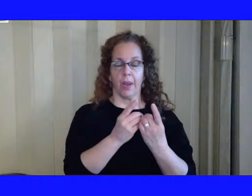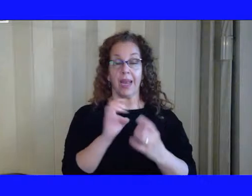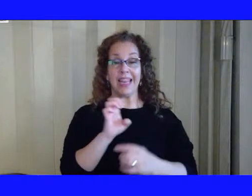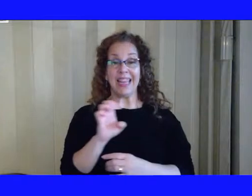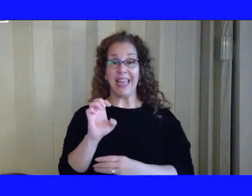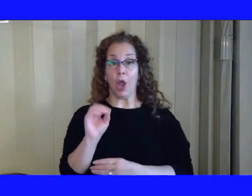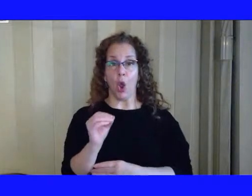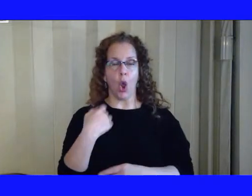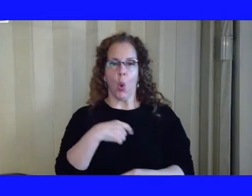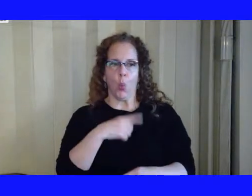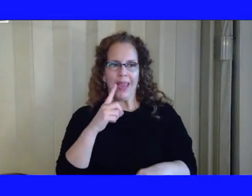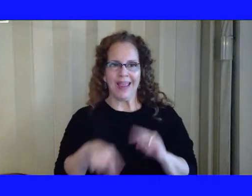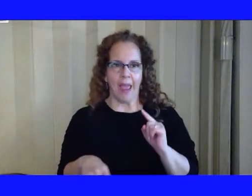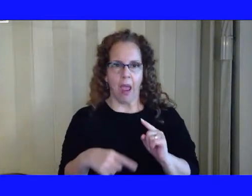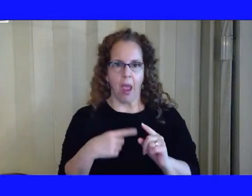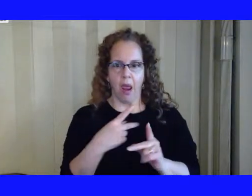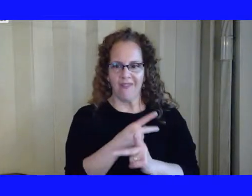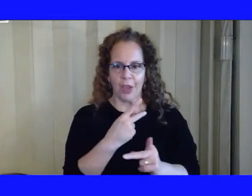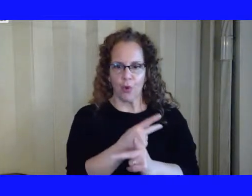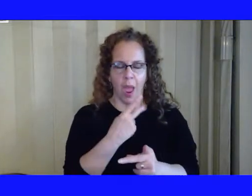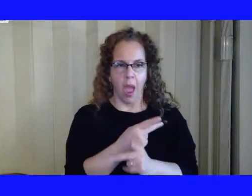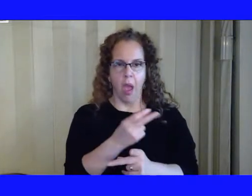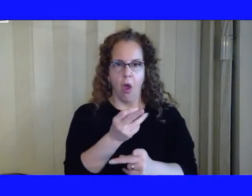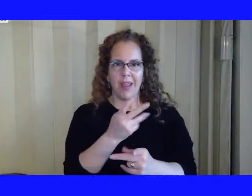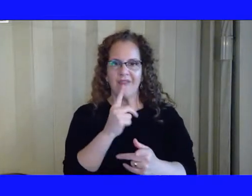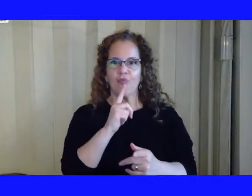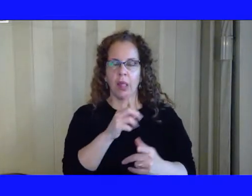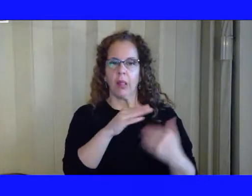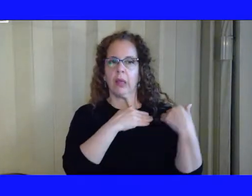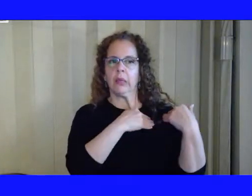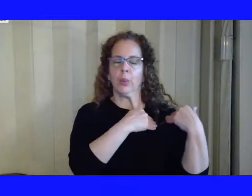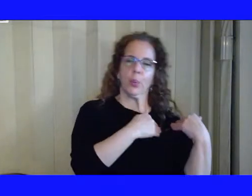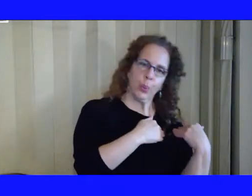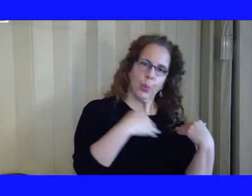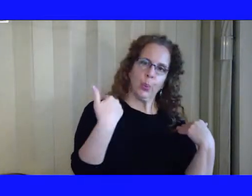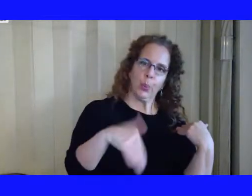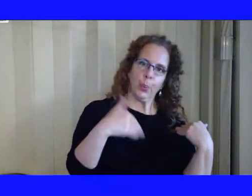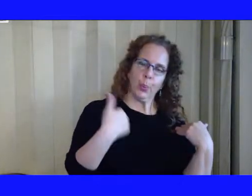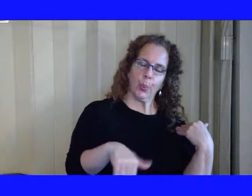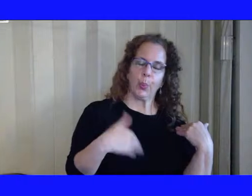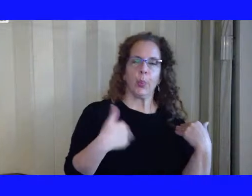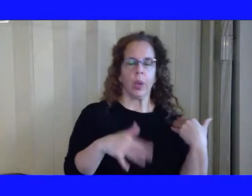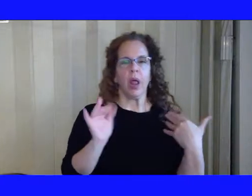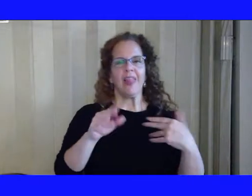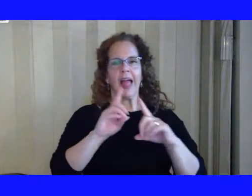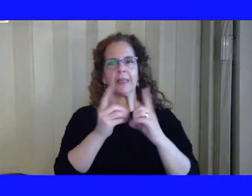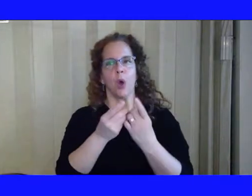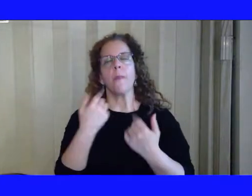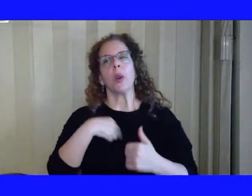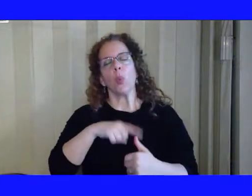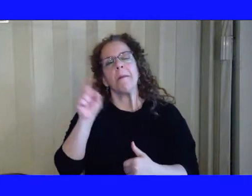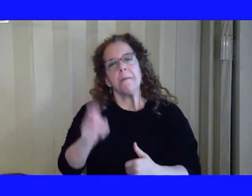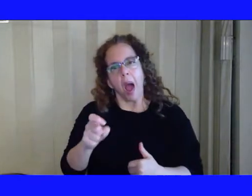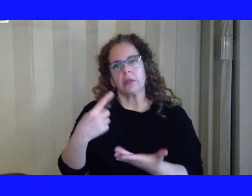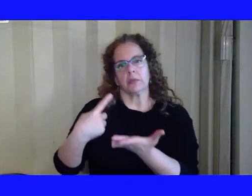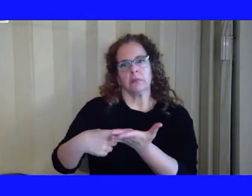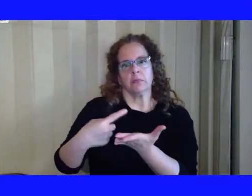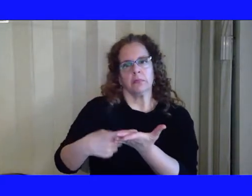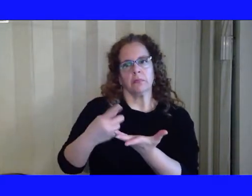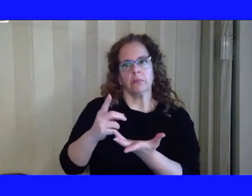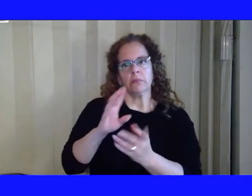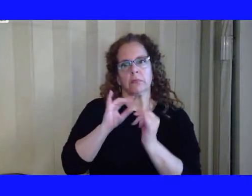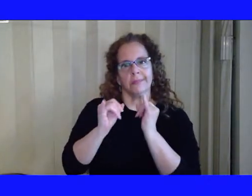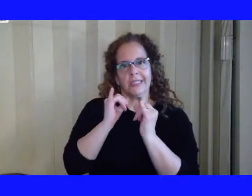timeliness. But, again, everybody works to address those right away, especially those individuals who are home and are seeking